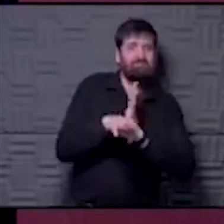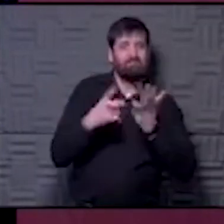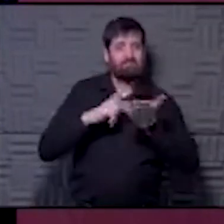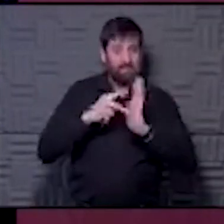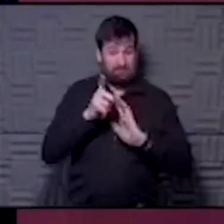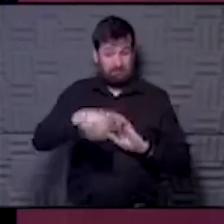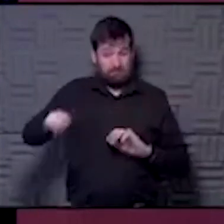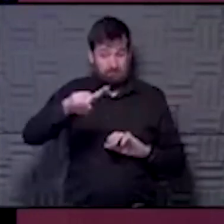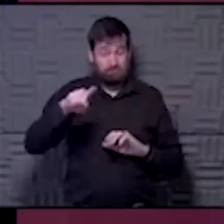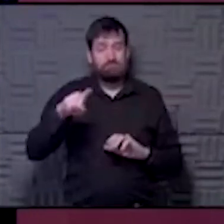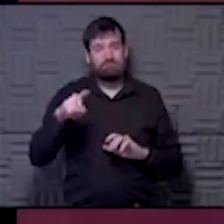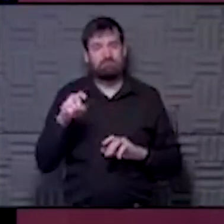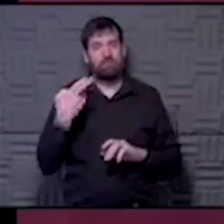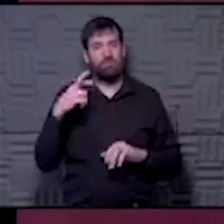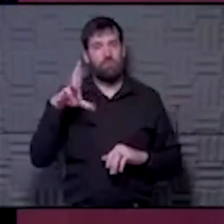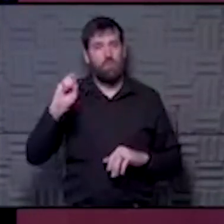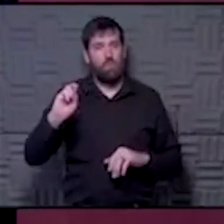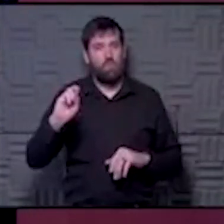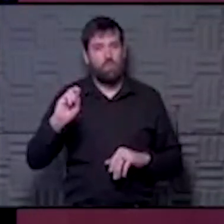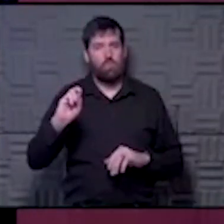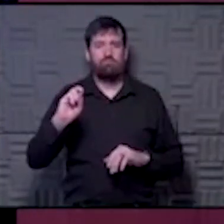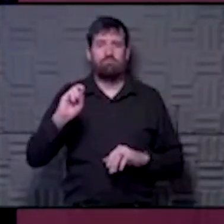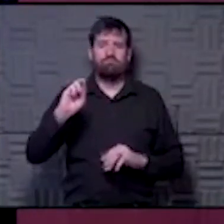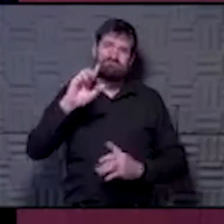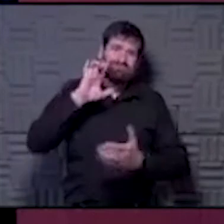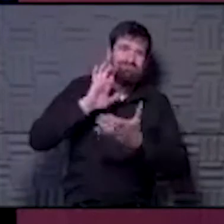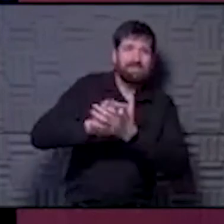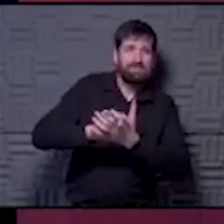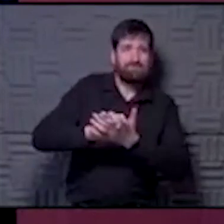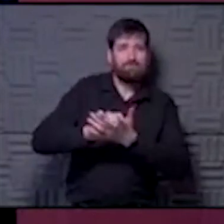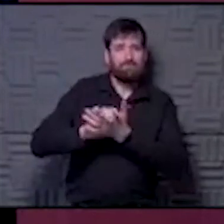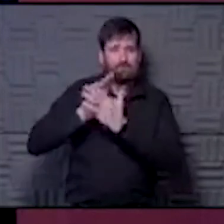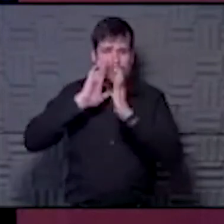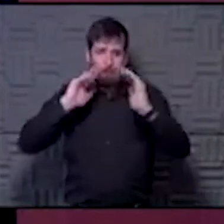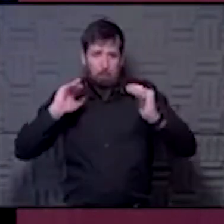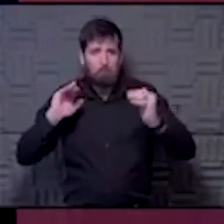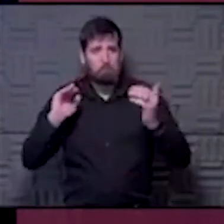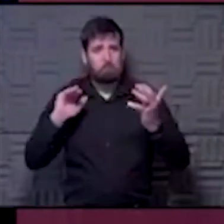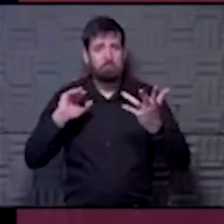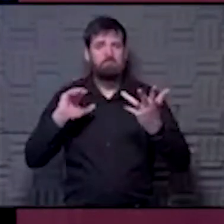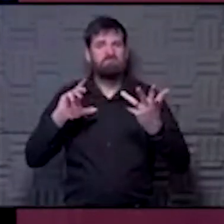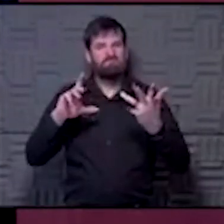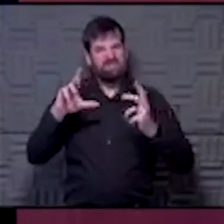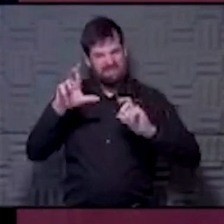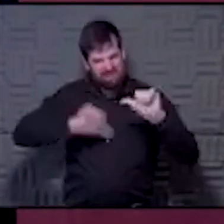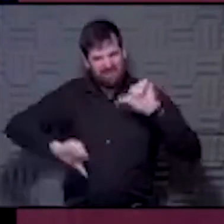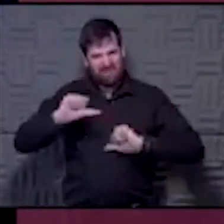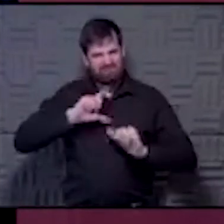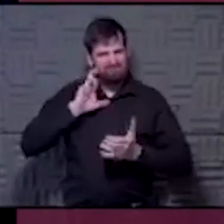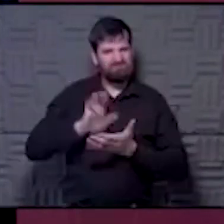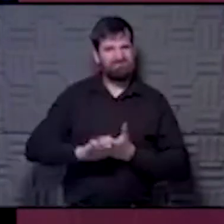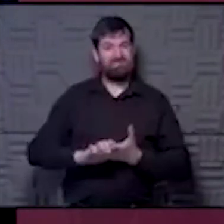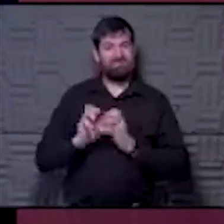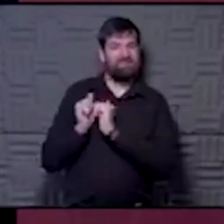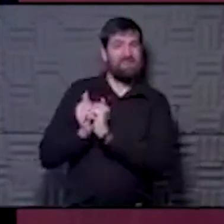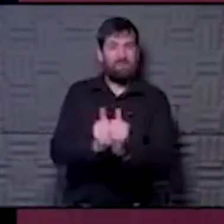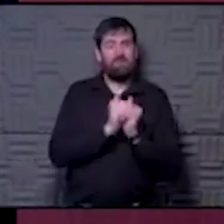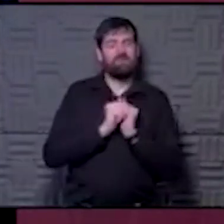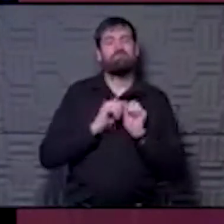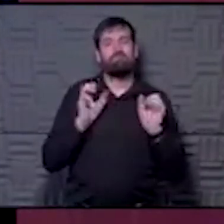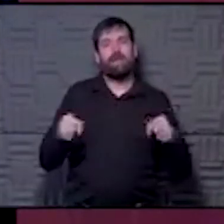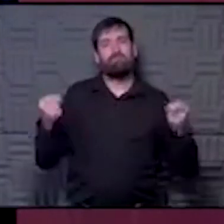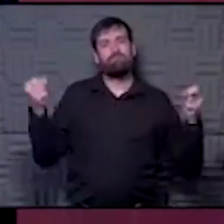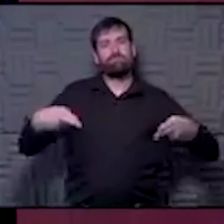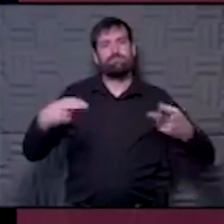doing that a hero. Have the faith, have the hope, get the science, and together we can beat this